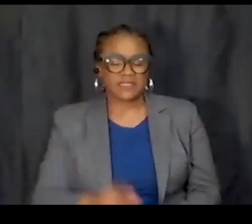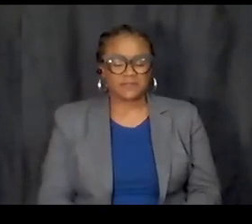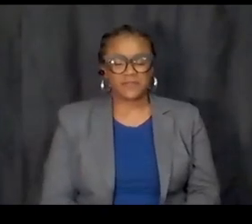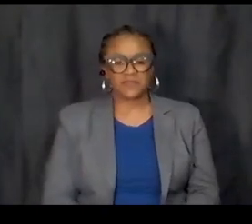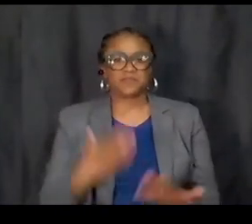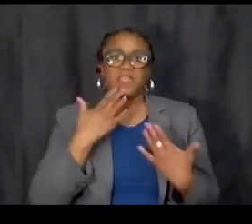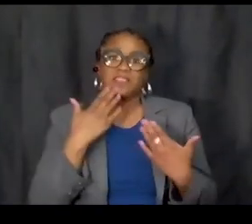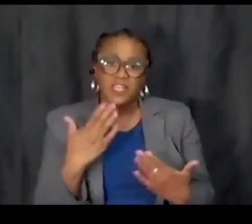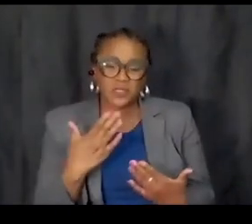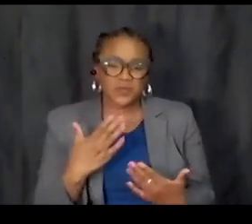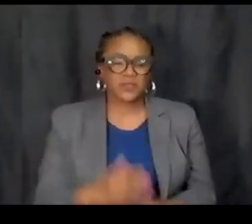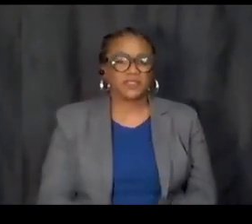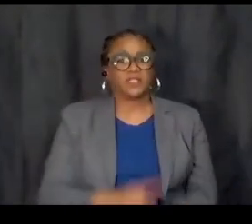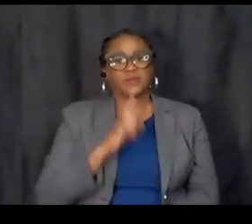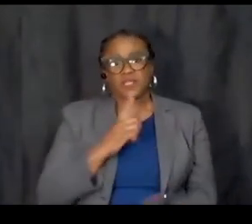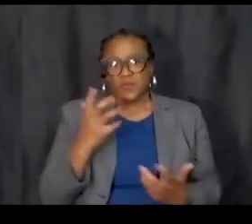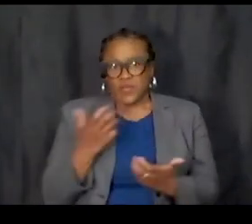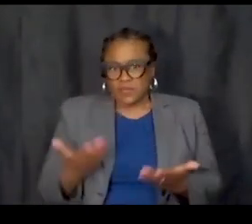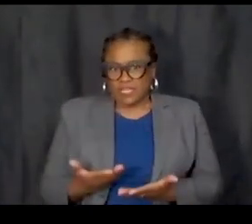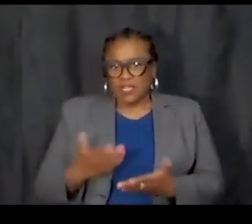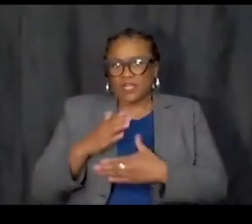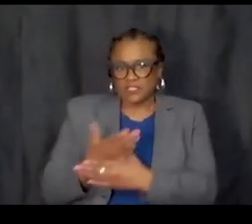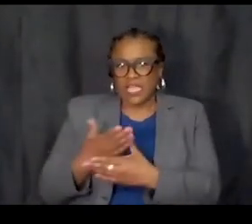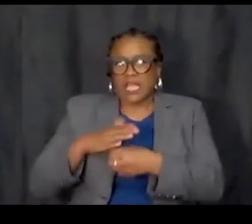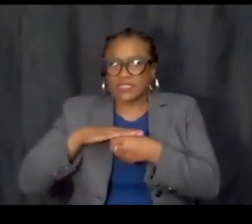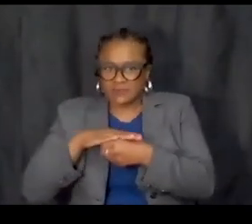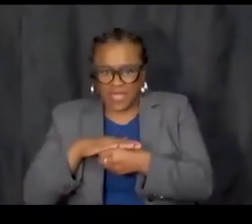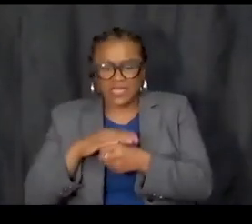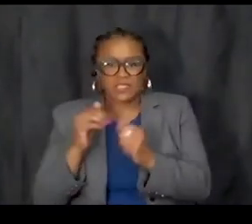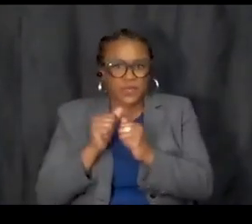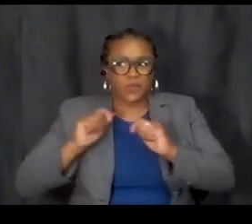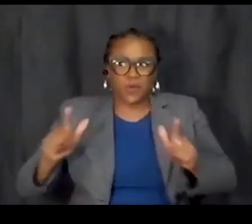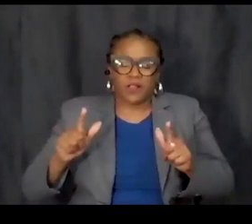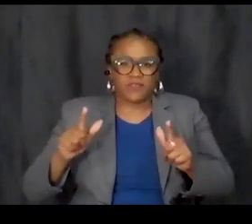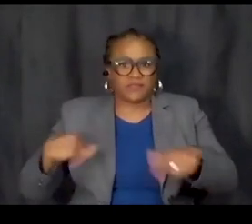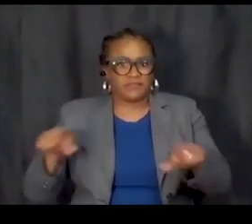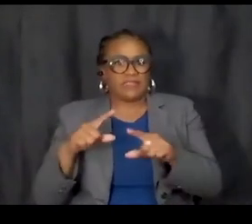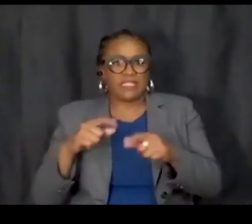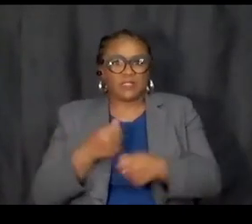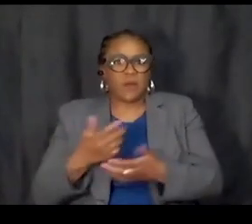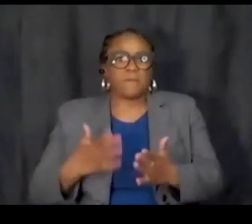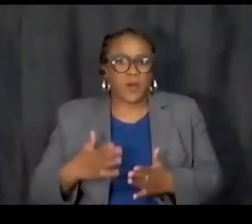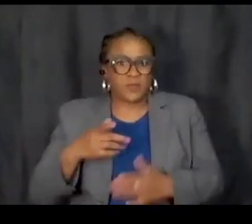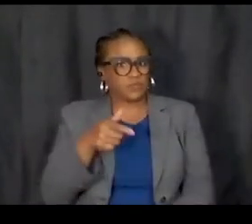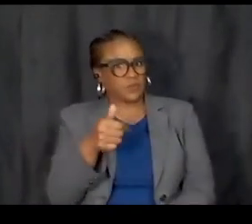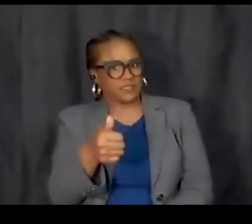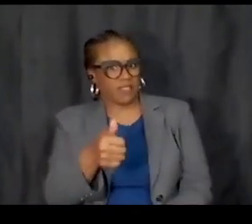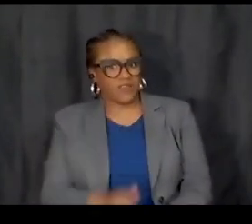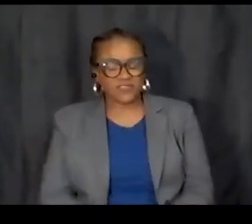Thank you. It's an honor to be here and to be sharing space with all of these poets and yourselves.